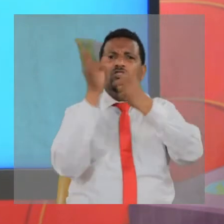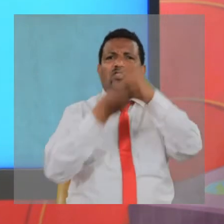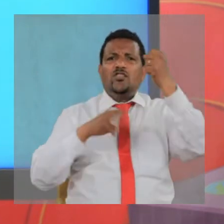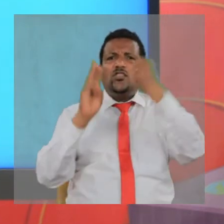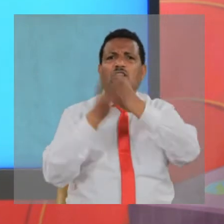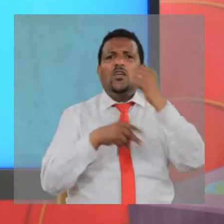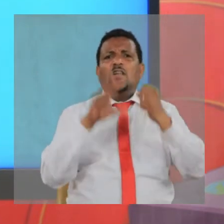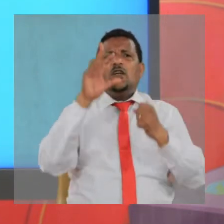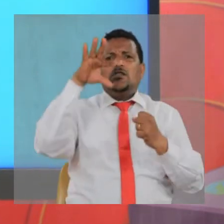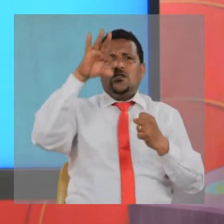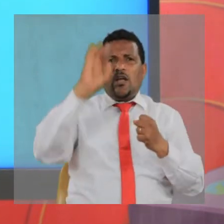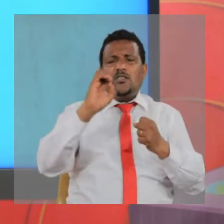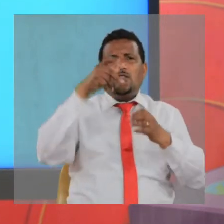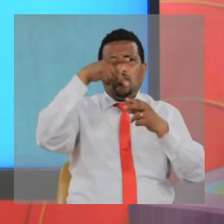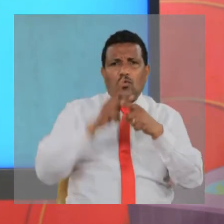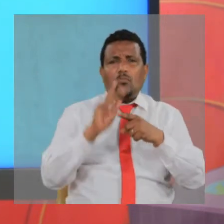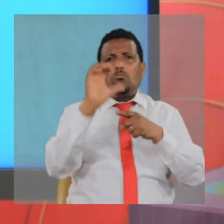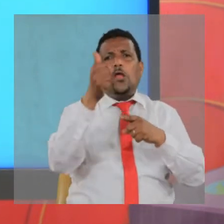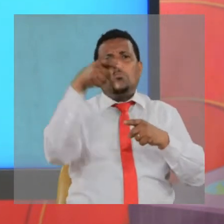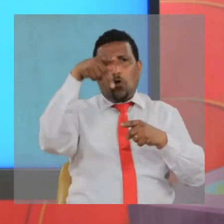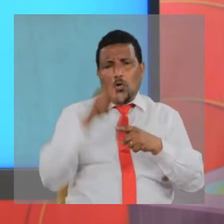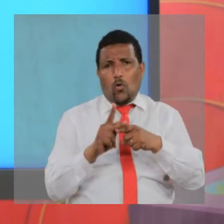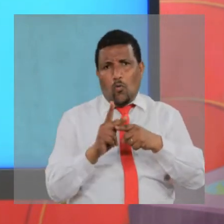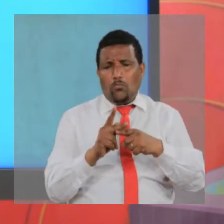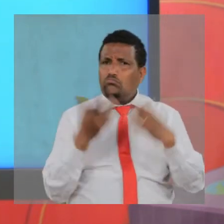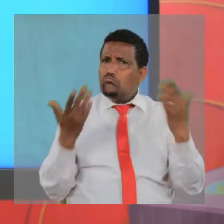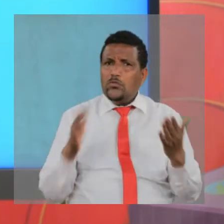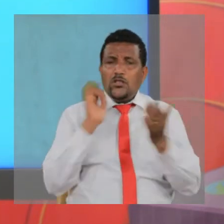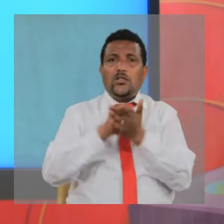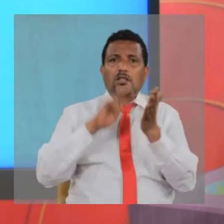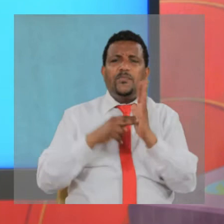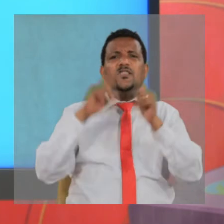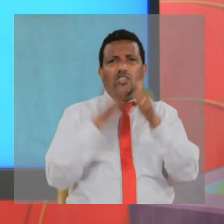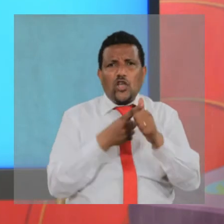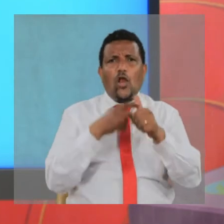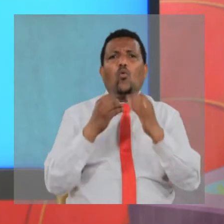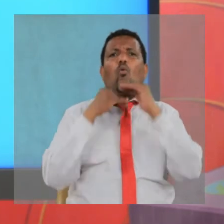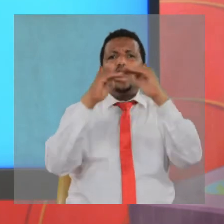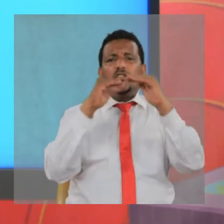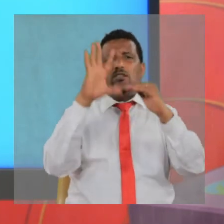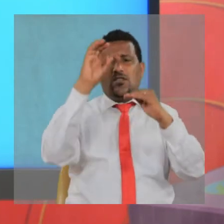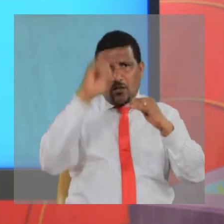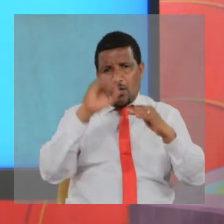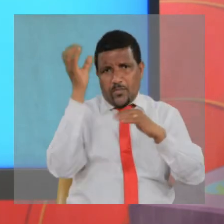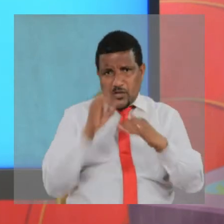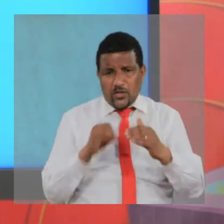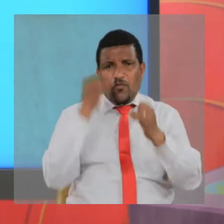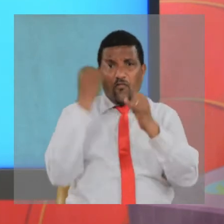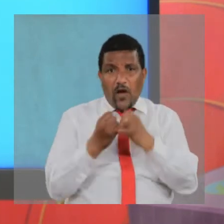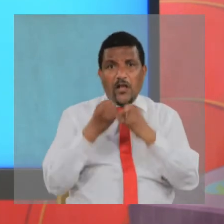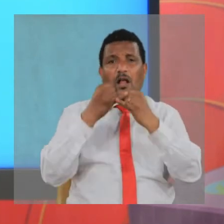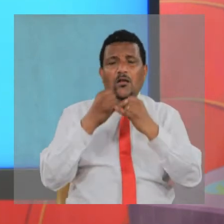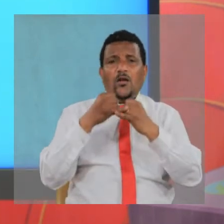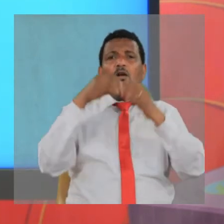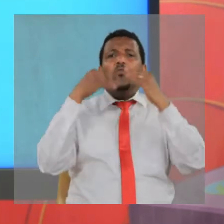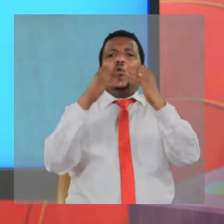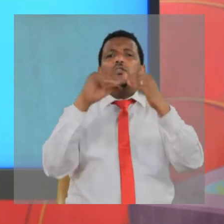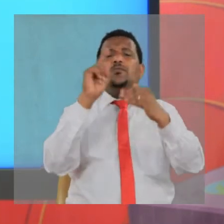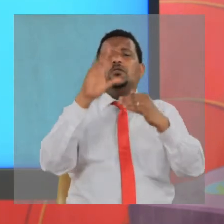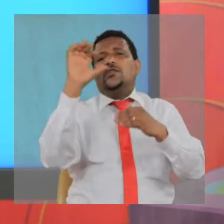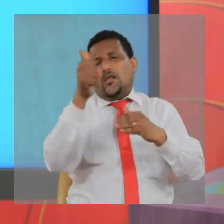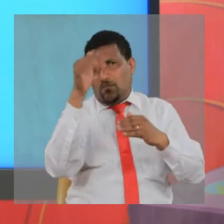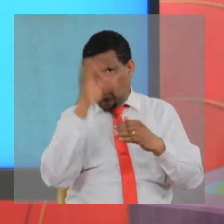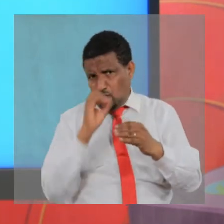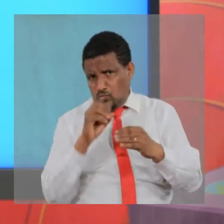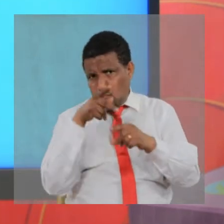90 kg to 10 kg. That means the initial quantity is 90 kg and the final quantity is 10 kg. And when